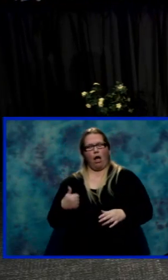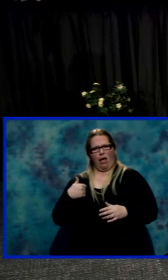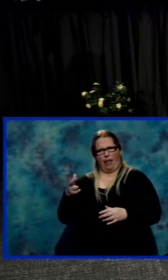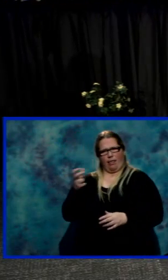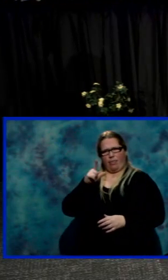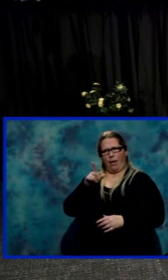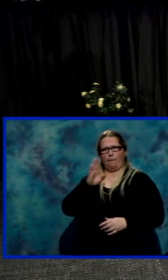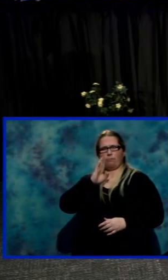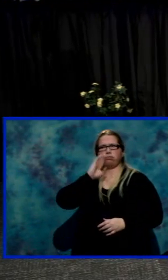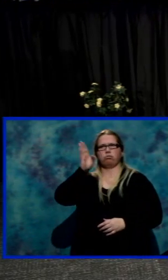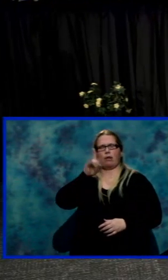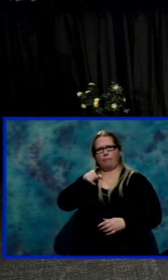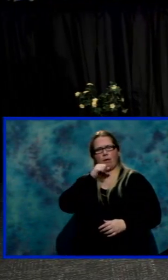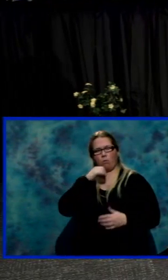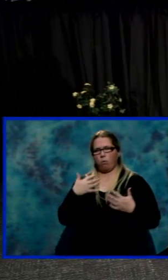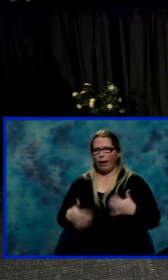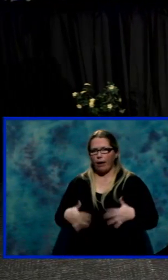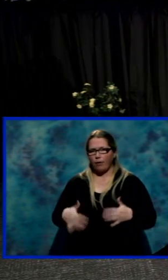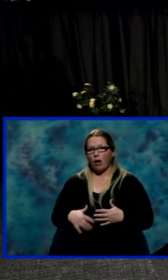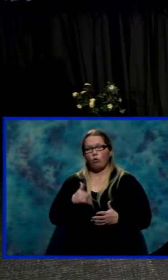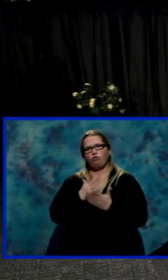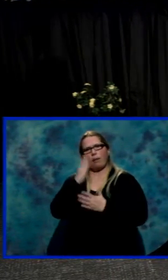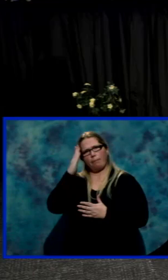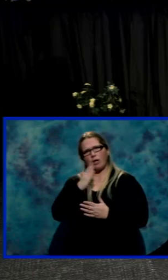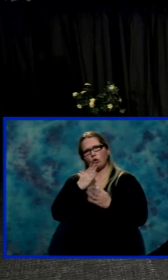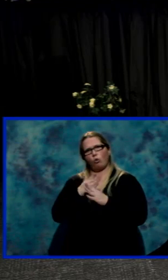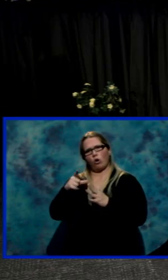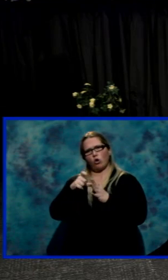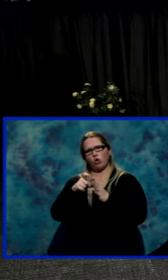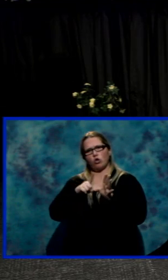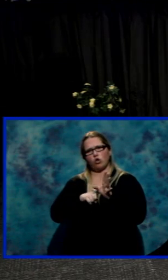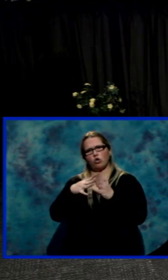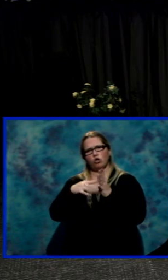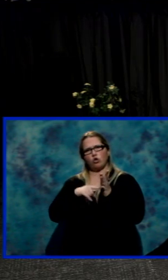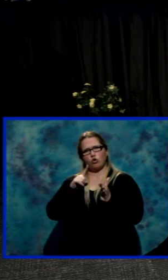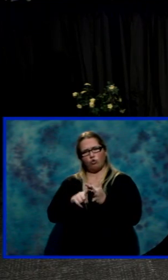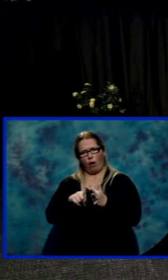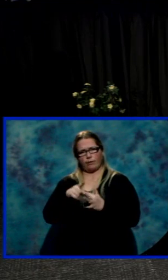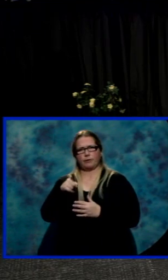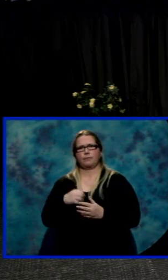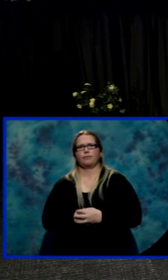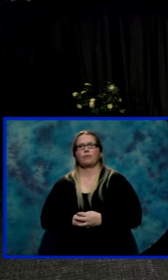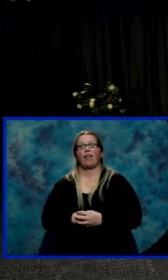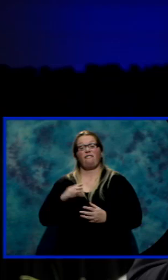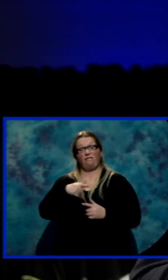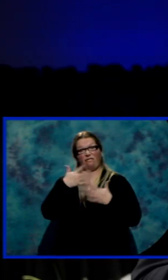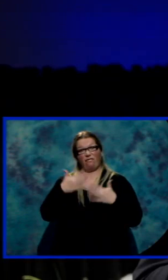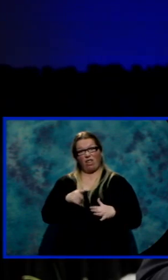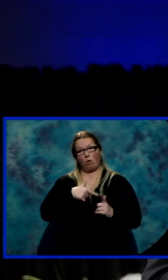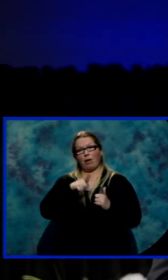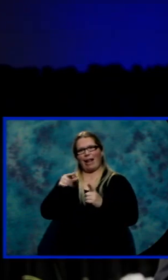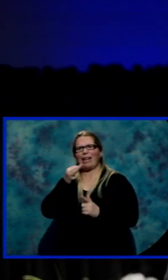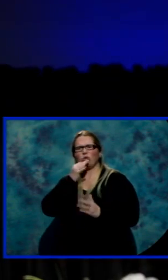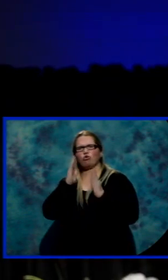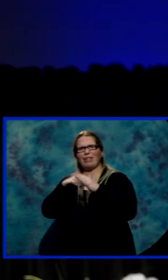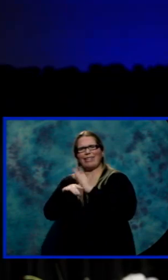way that he preaches. Unbelievable. Yeah. So it was a real blessing to work with Dwight and the team there at Pioneer Memorial Church. And then from there, I went to a little church in